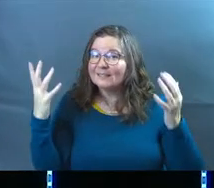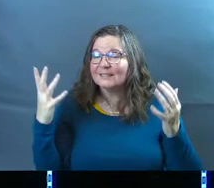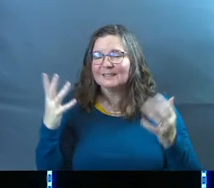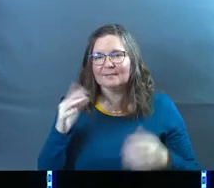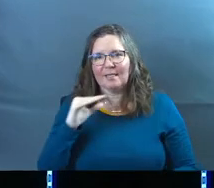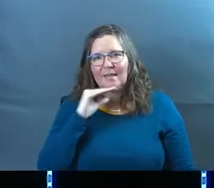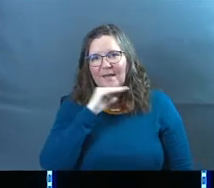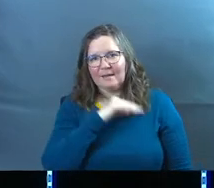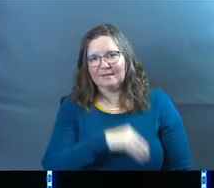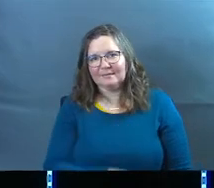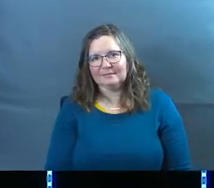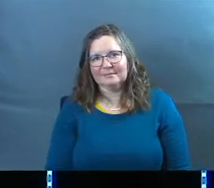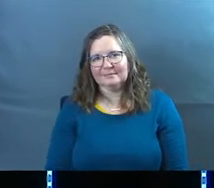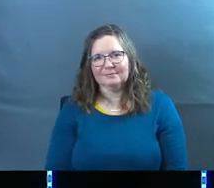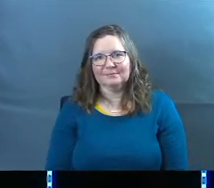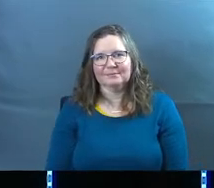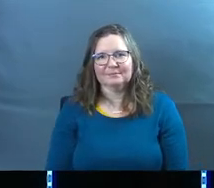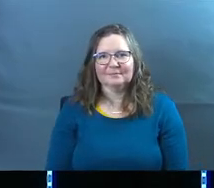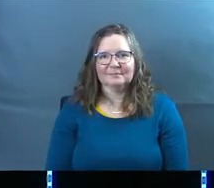lied.